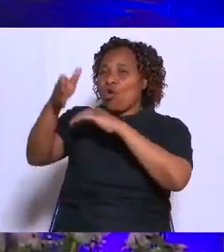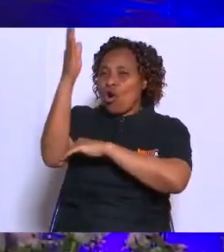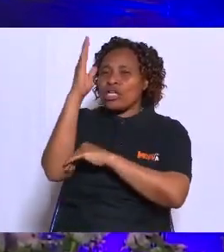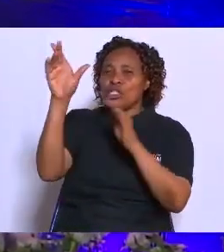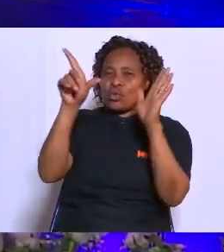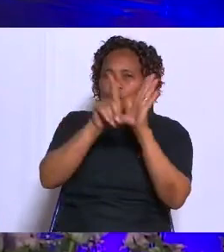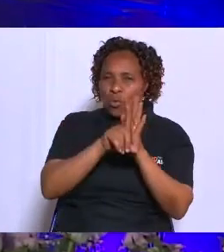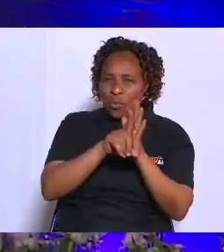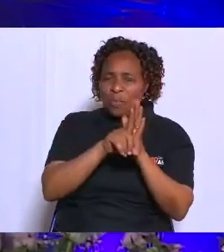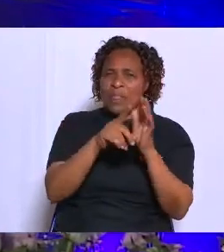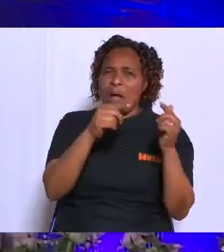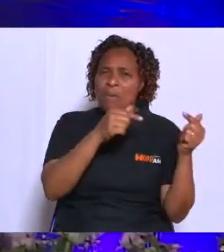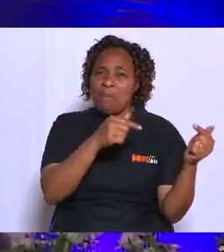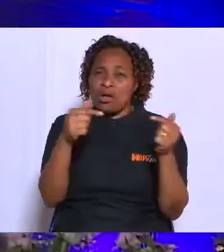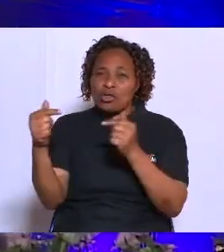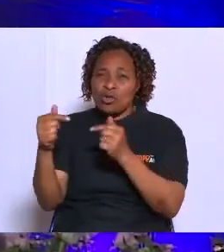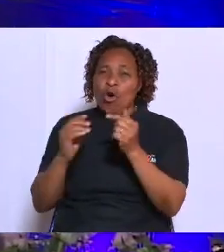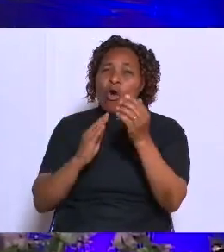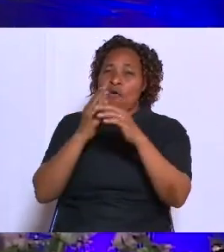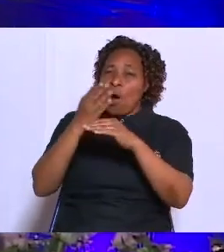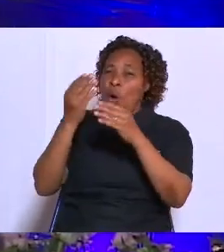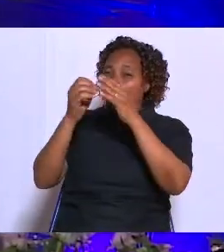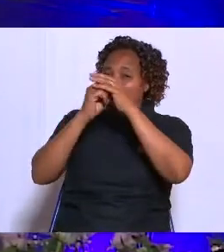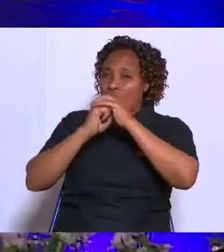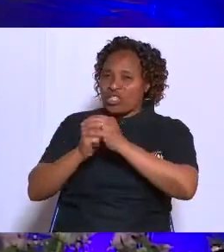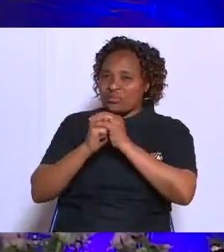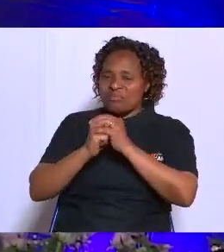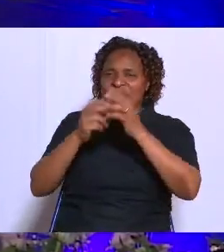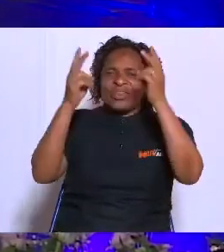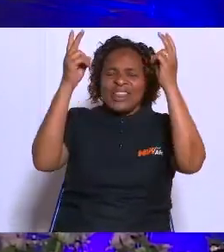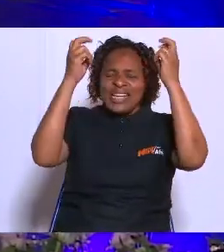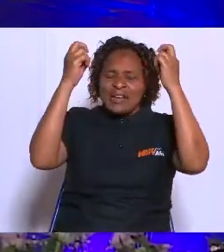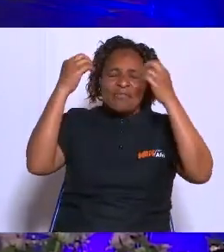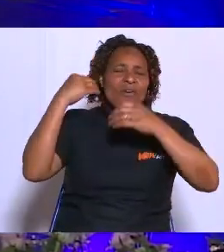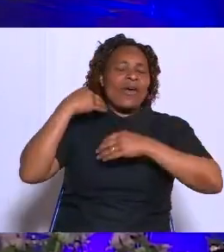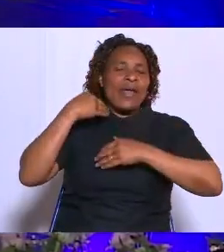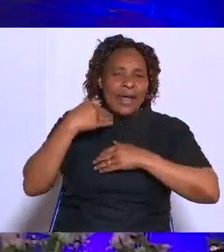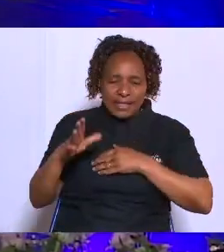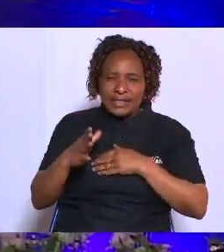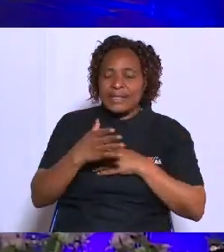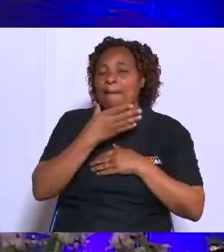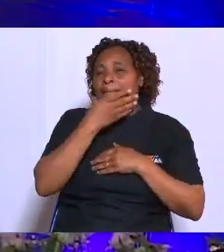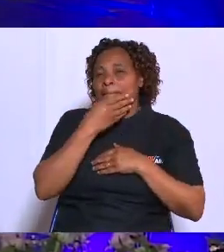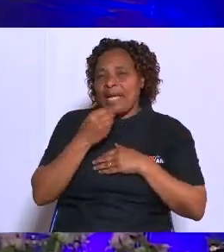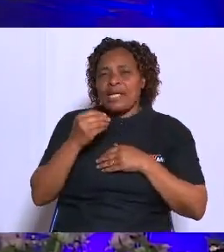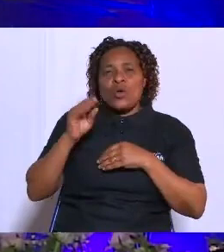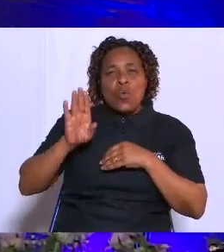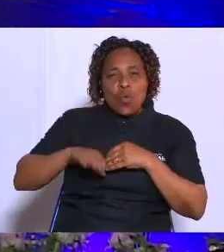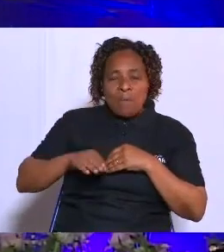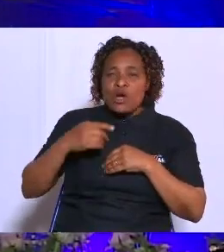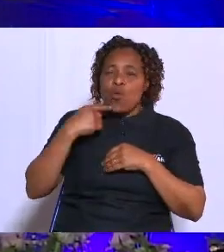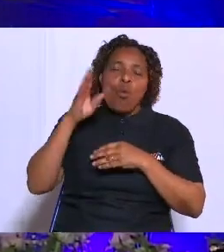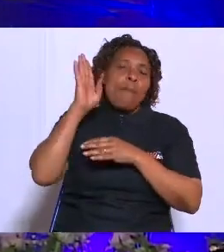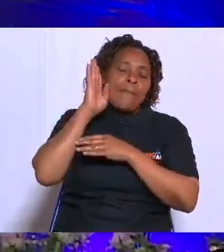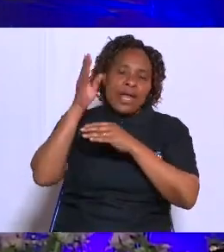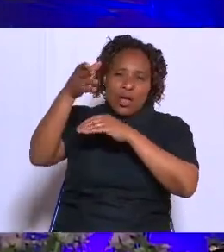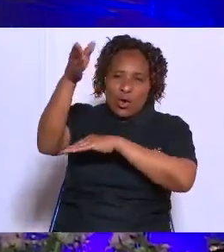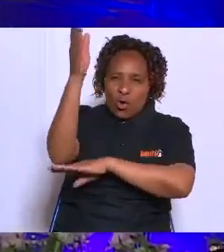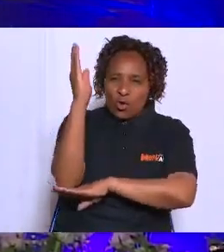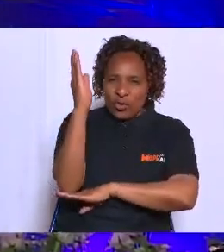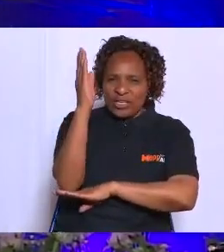a battle over worship the devil hates men and women that are obedient to God